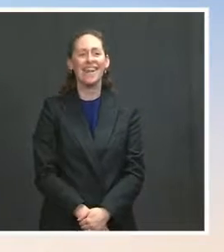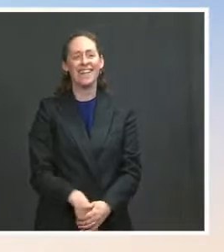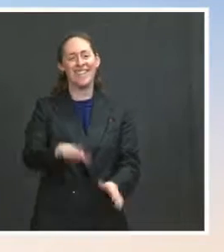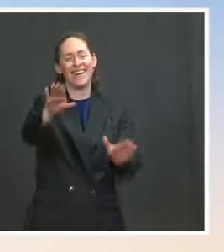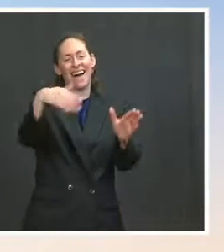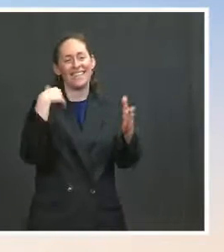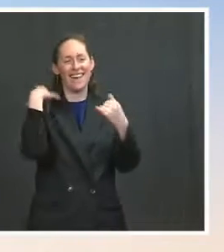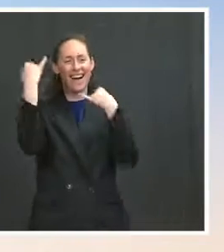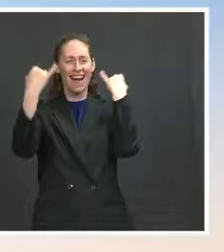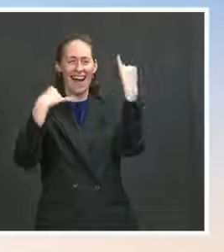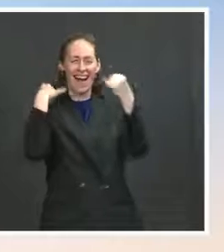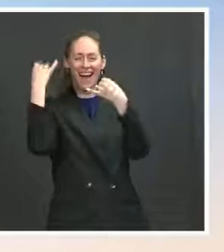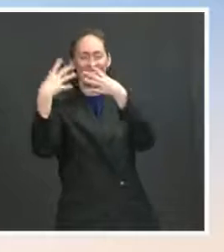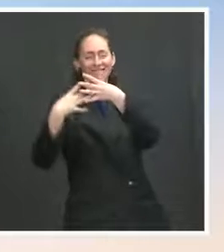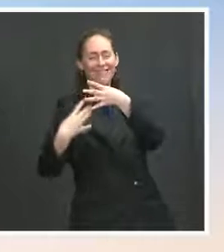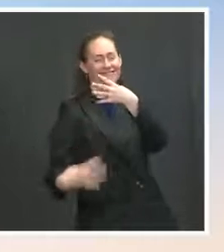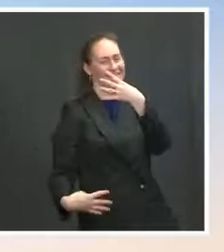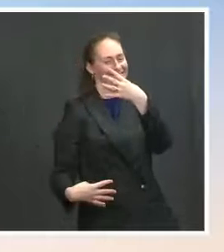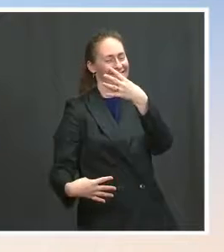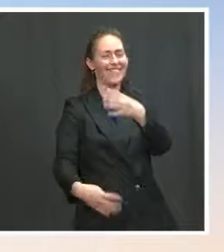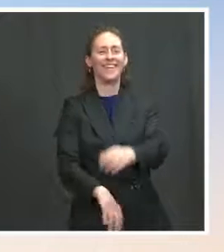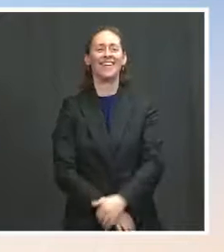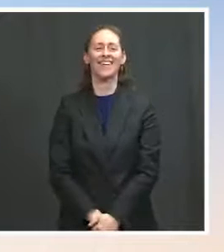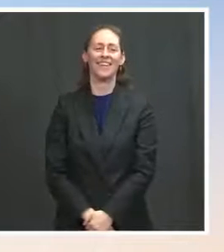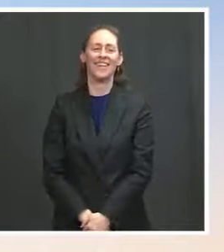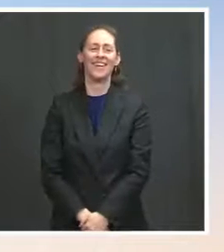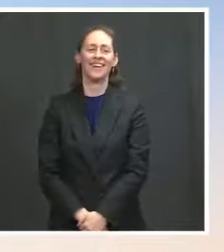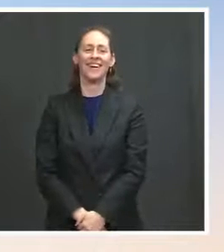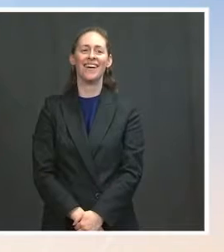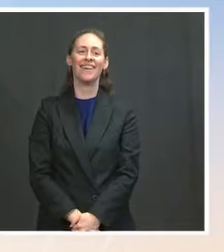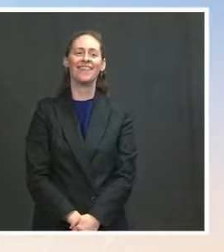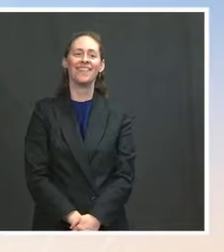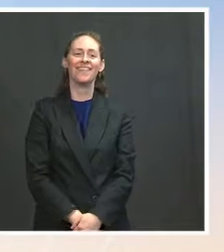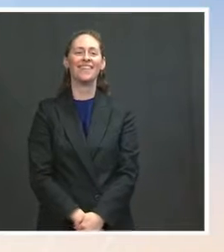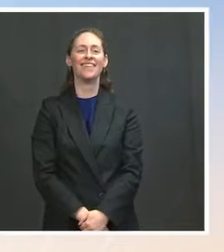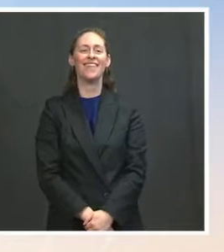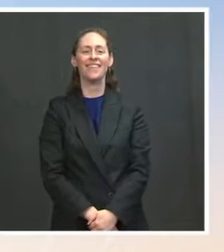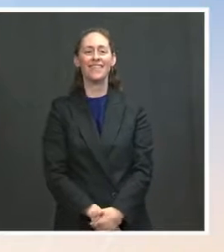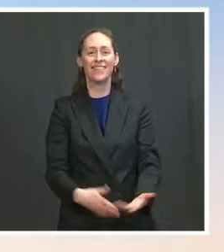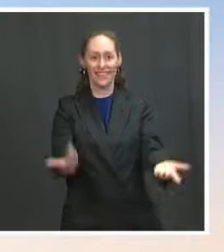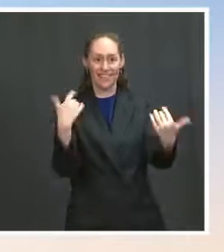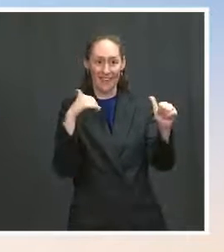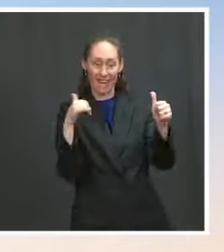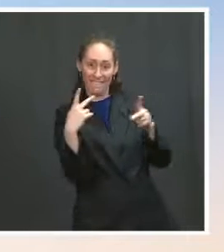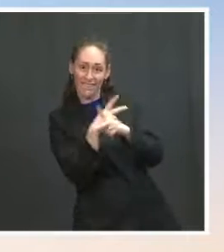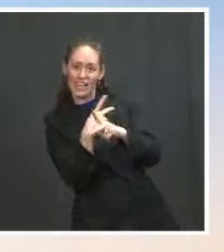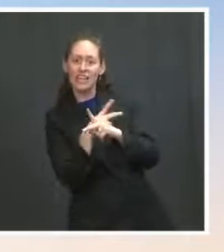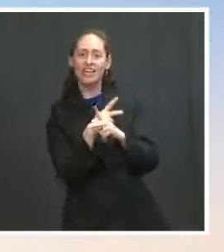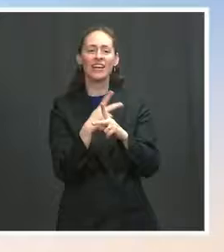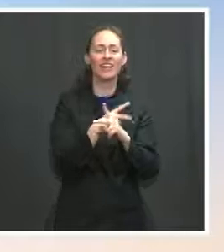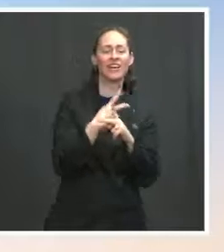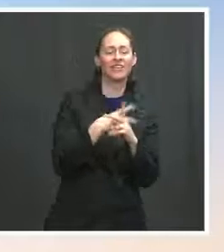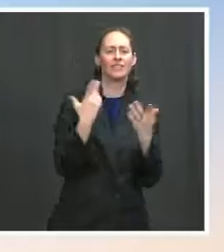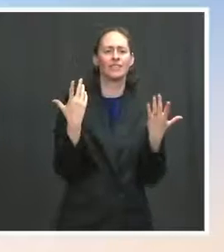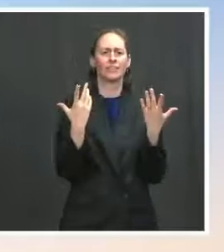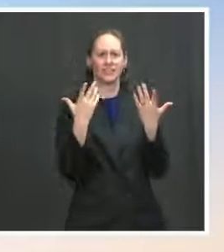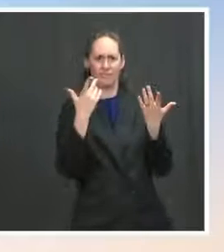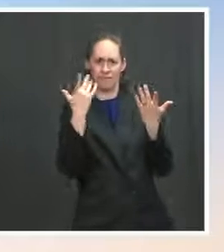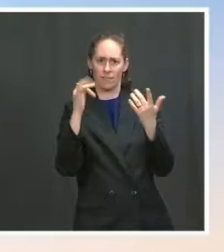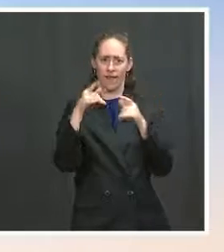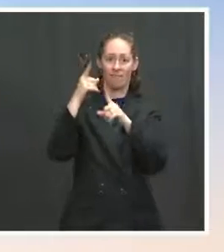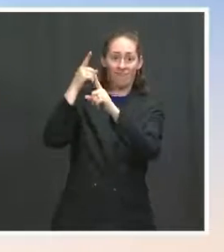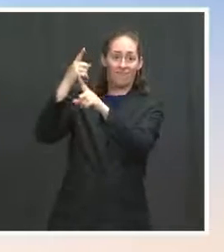forward a range of ways to pay for his big, bold ideas, including raising the corporate tax rate. And there are a number of